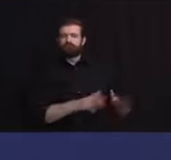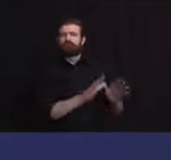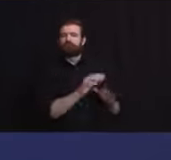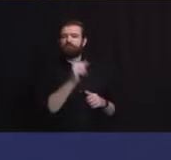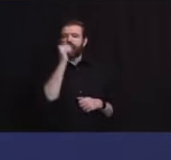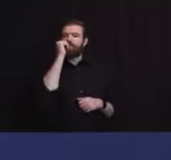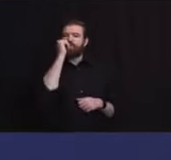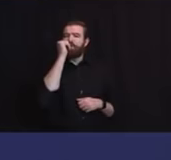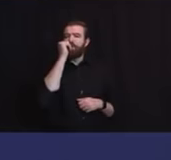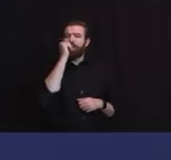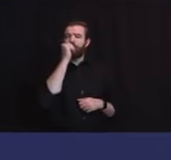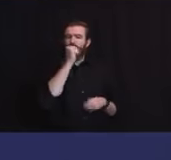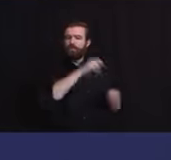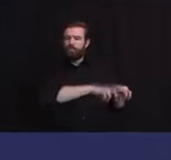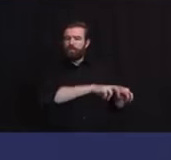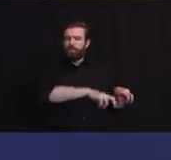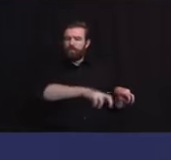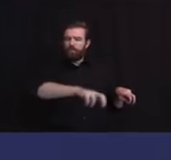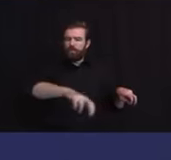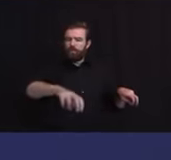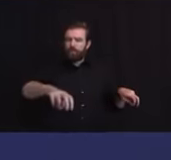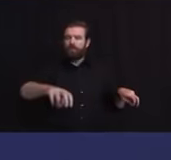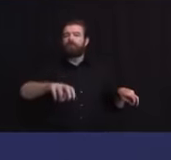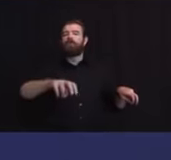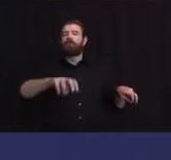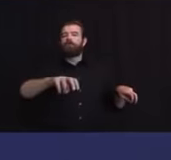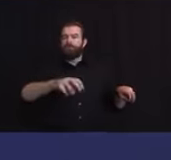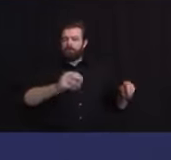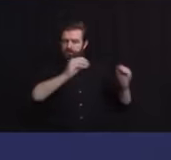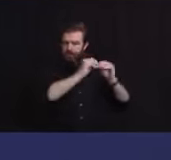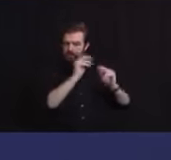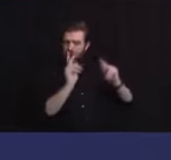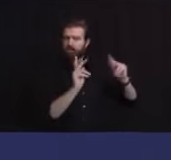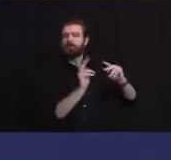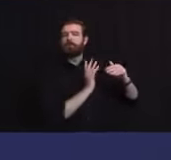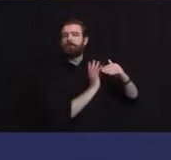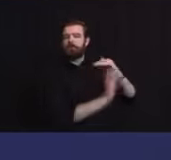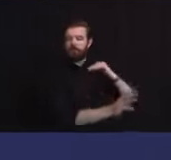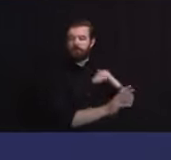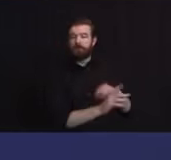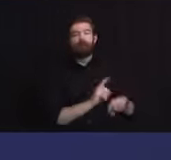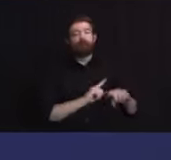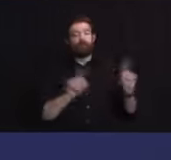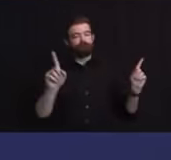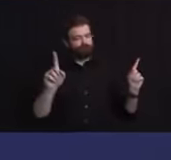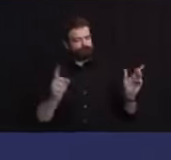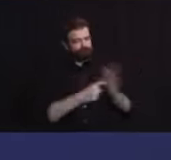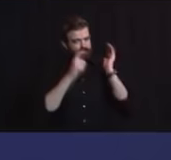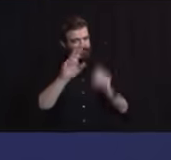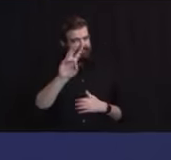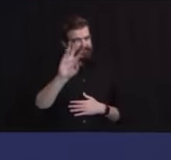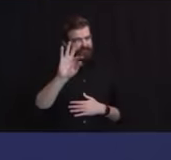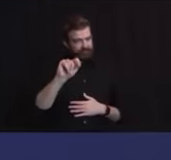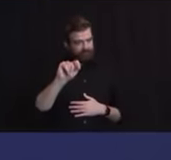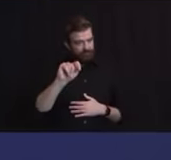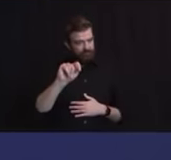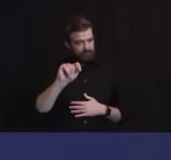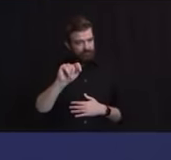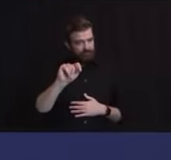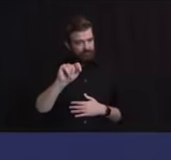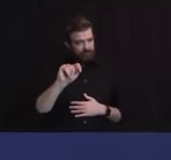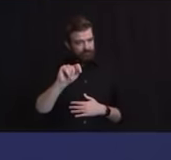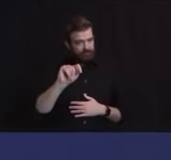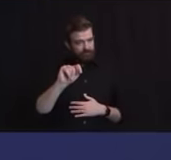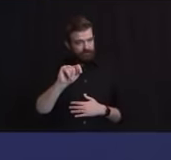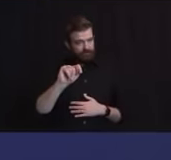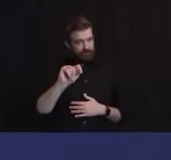the capacities completely while keeping the 6-foot distance. It did not make any sense as we studied this and thought